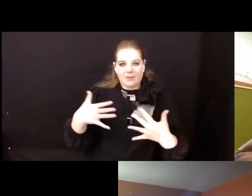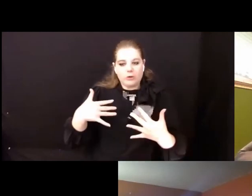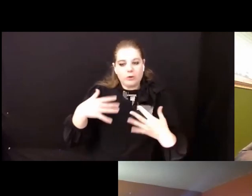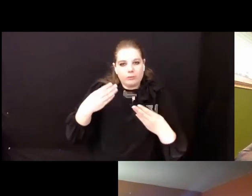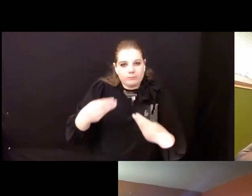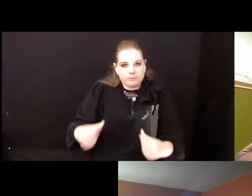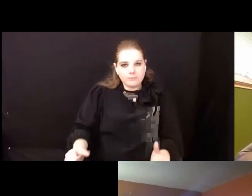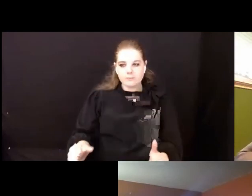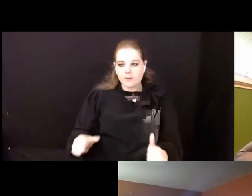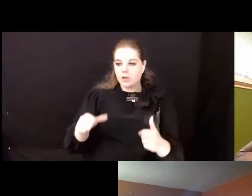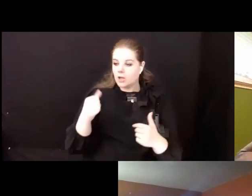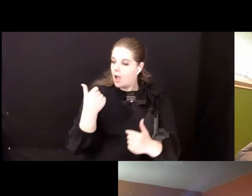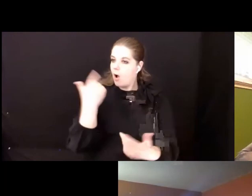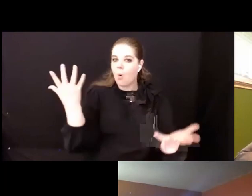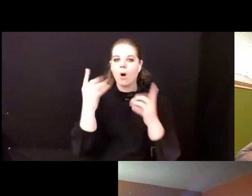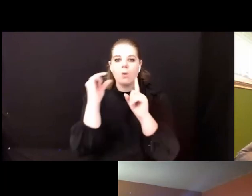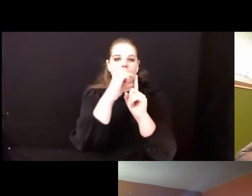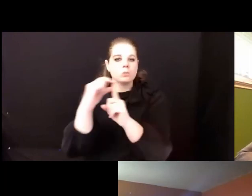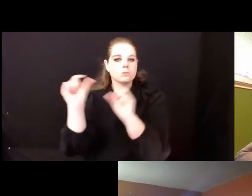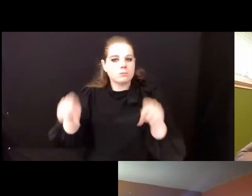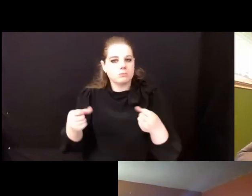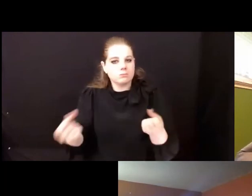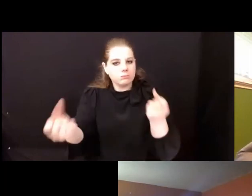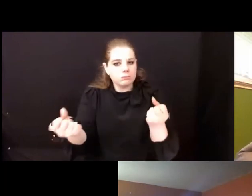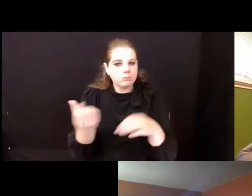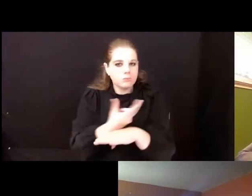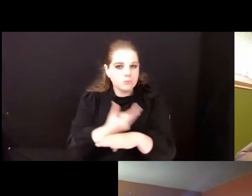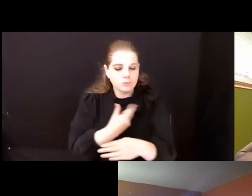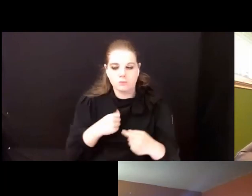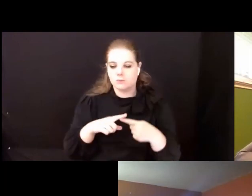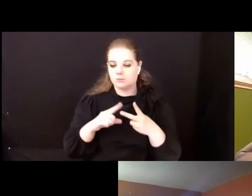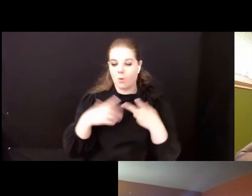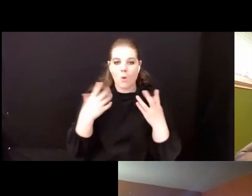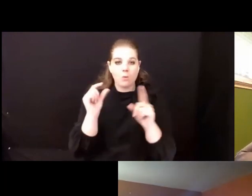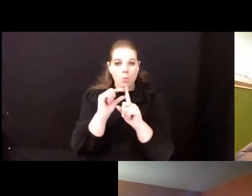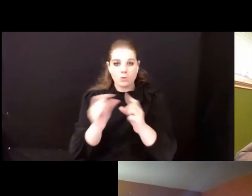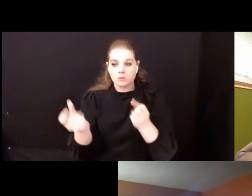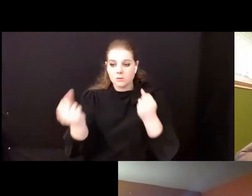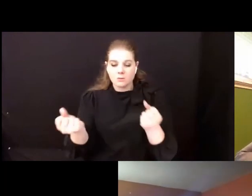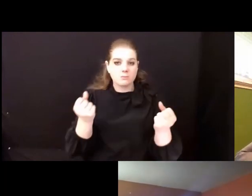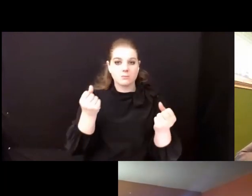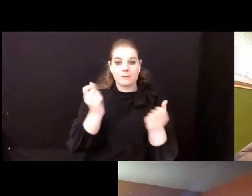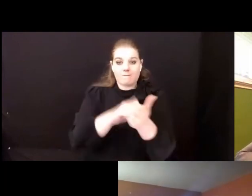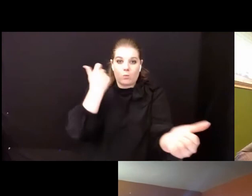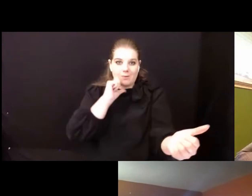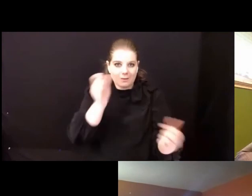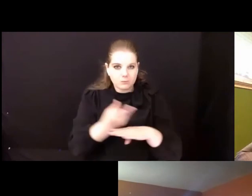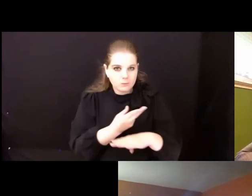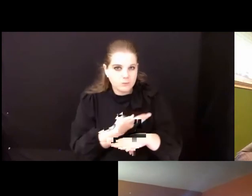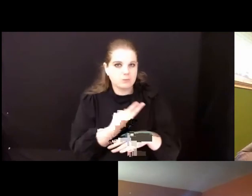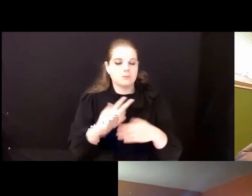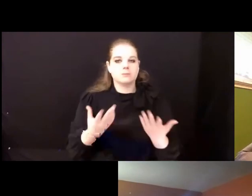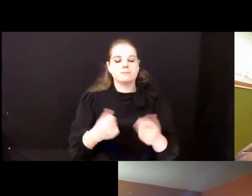words can I say? What words do, you know, what words should I avoid? Yeah, I mean, it's